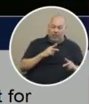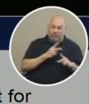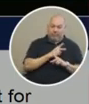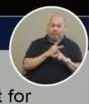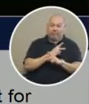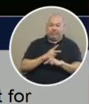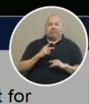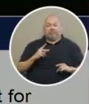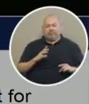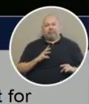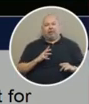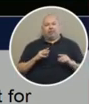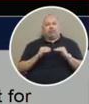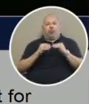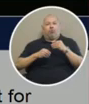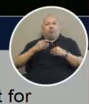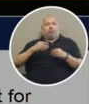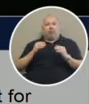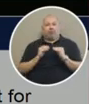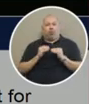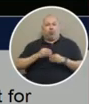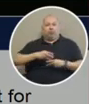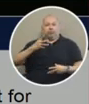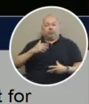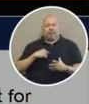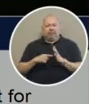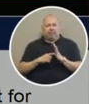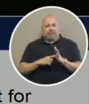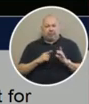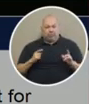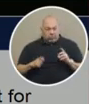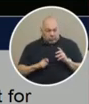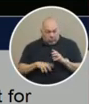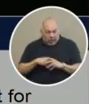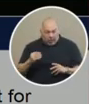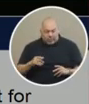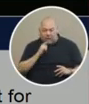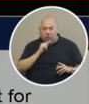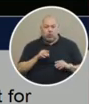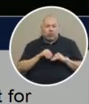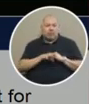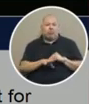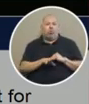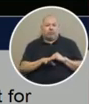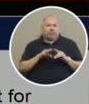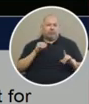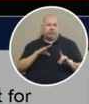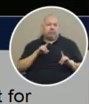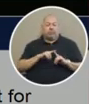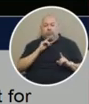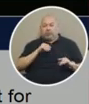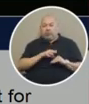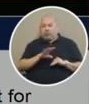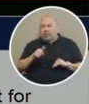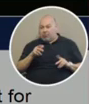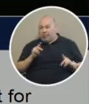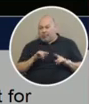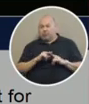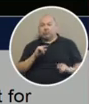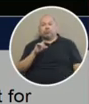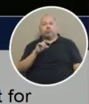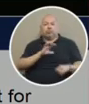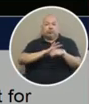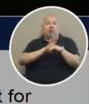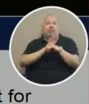quickly. Again, if you have symptoms and continue to go out, you're exposing other lives to